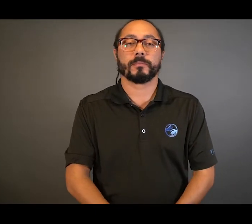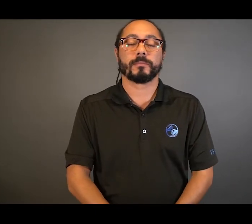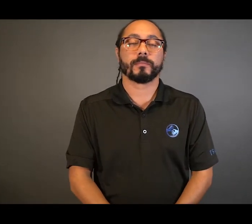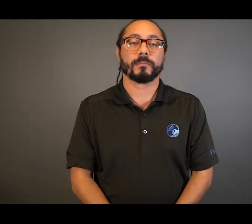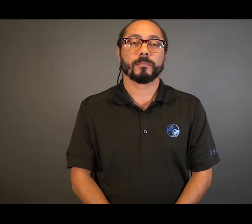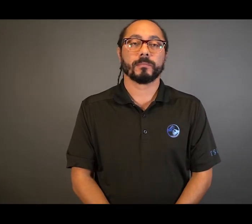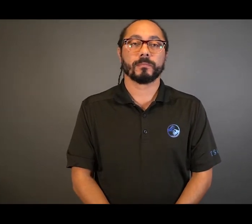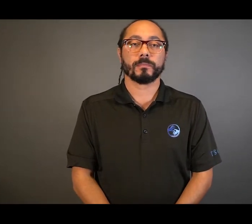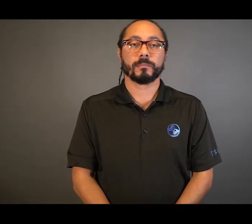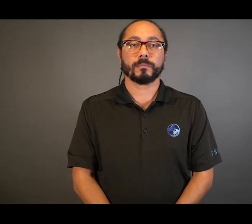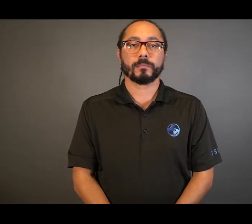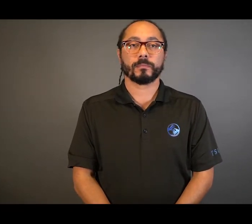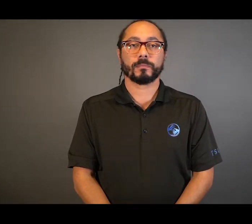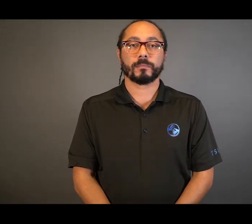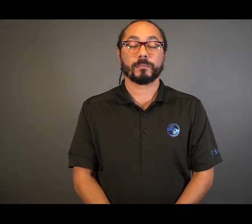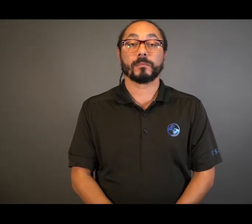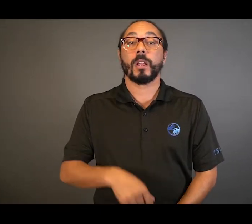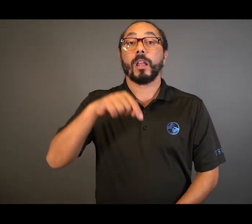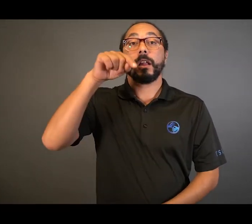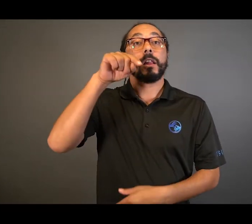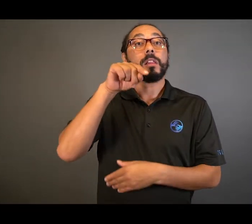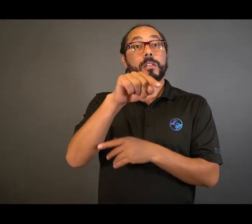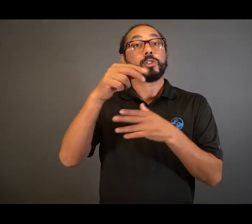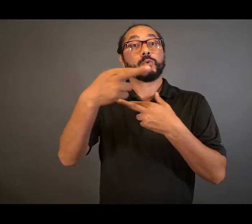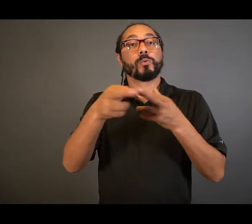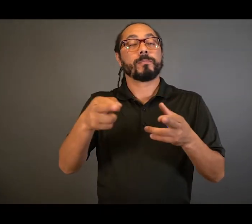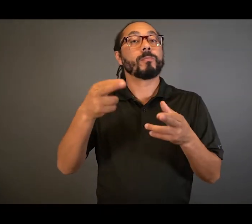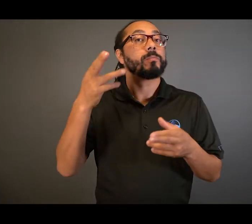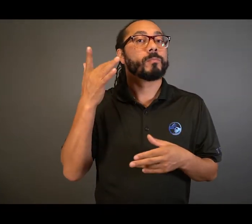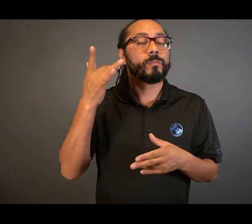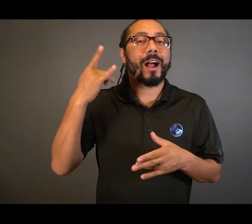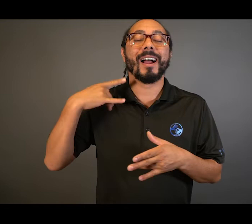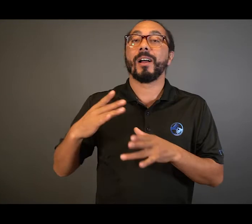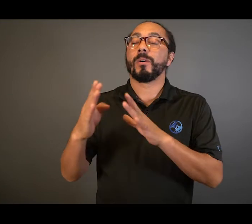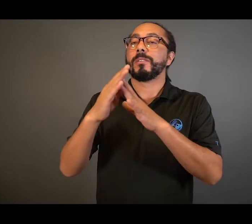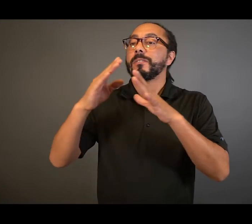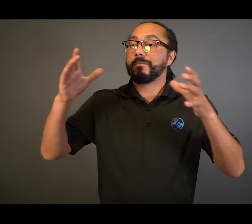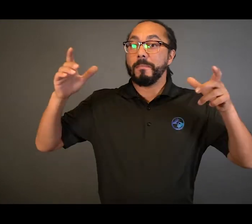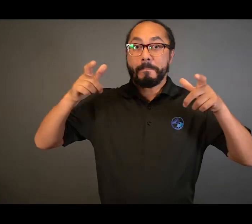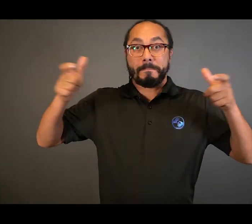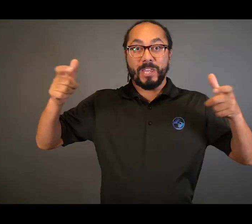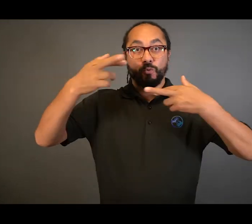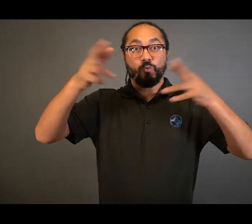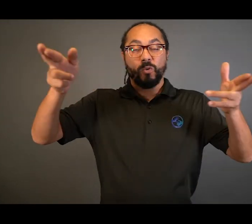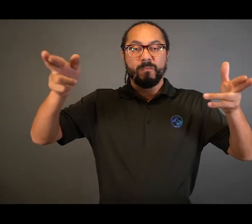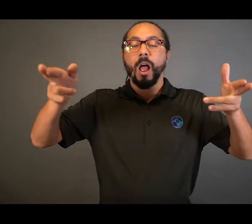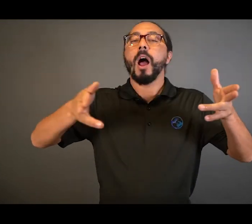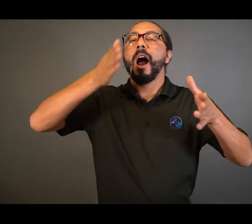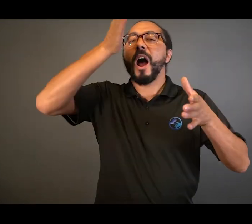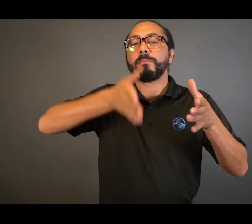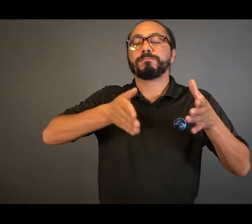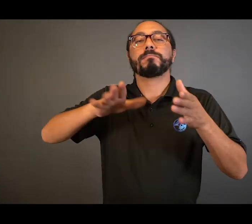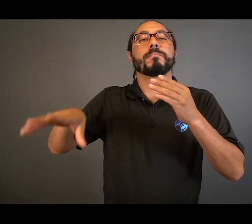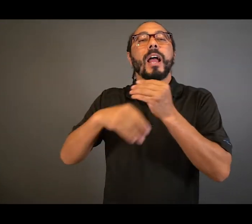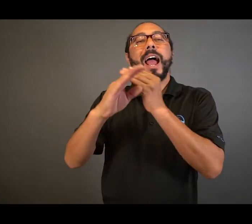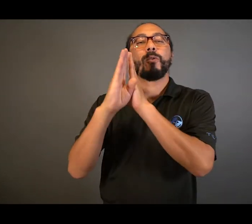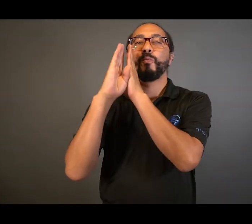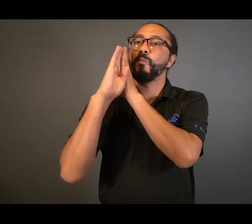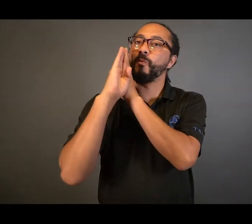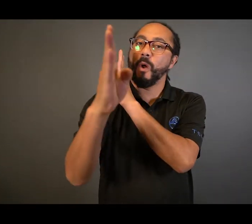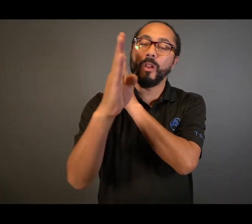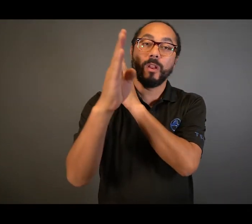room, This room was created when a wall was added, dividing one large room into two smaller